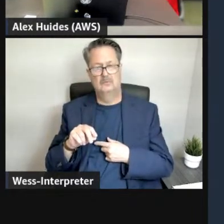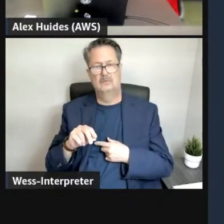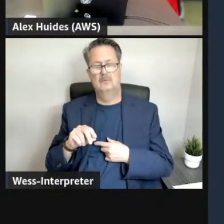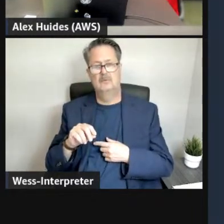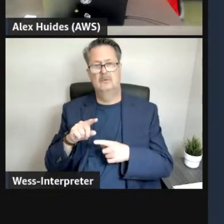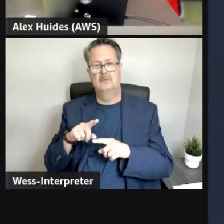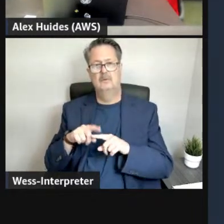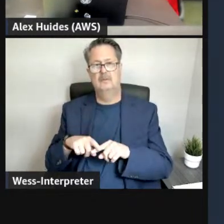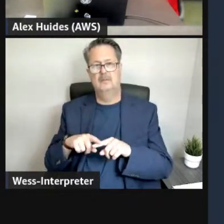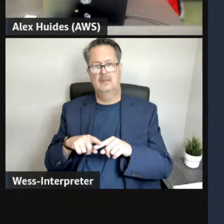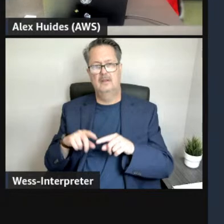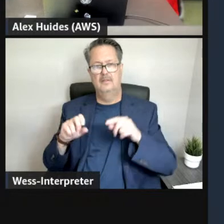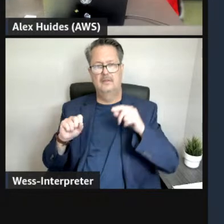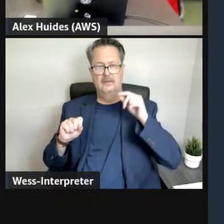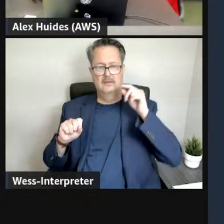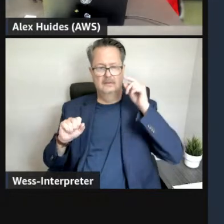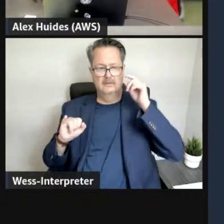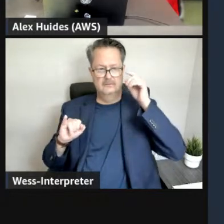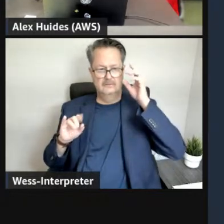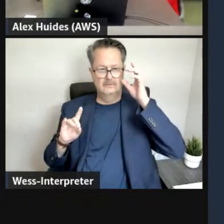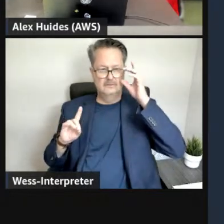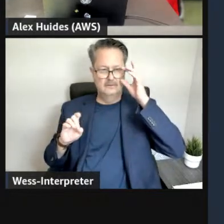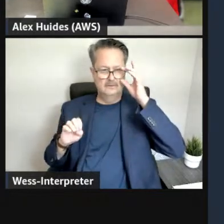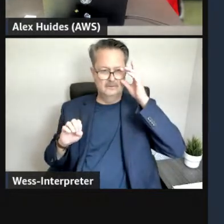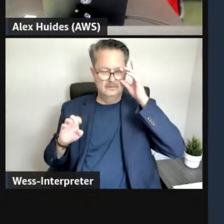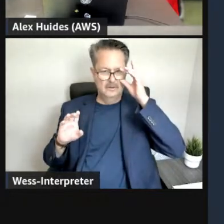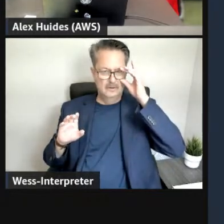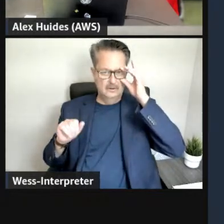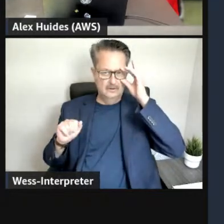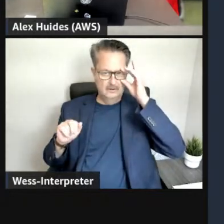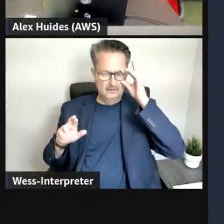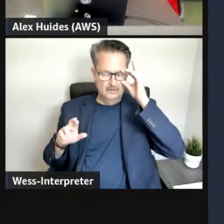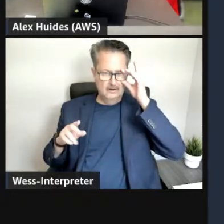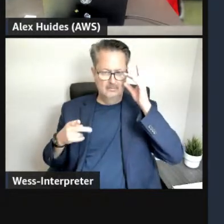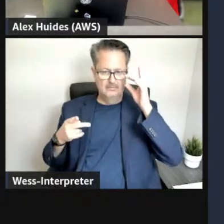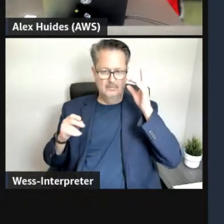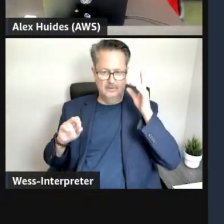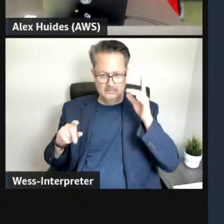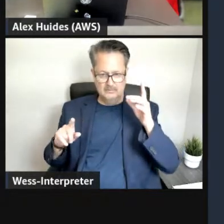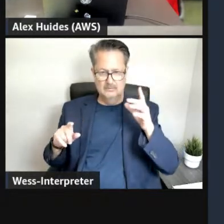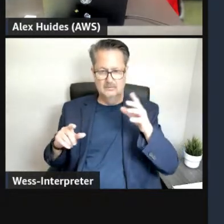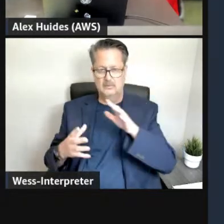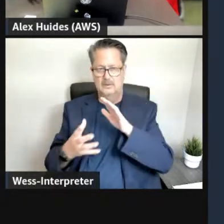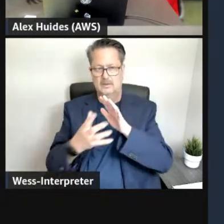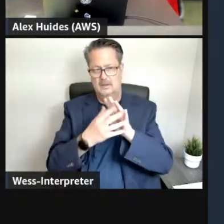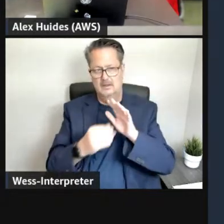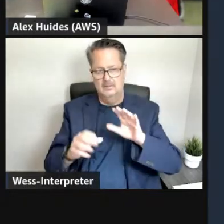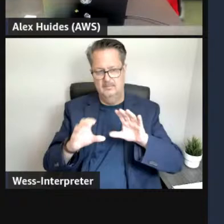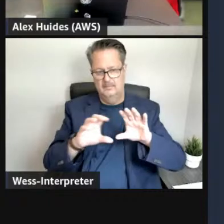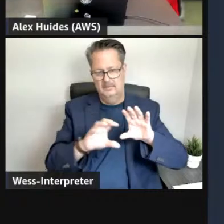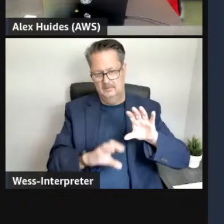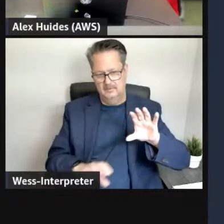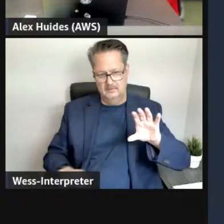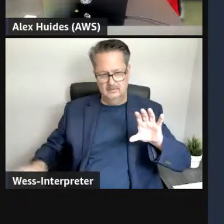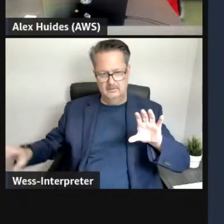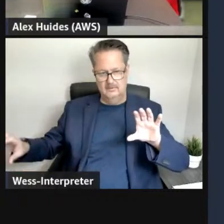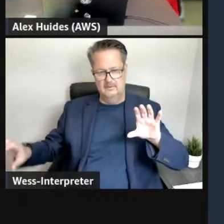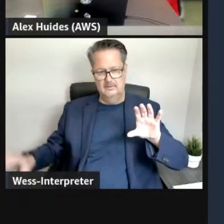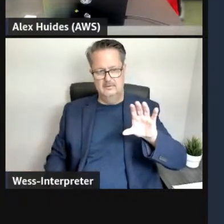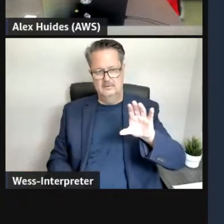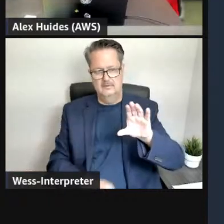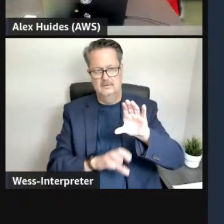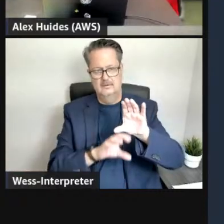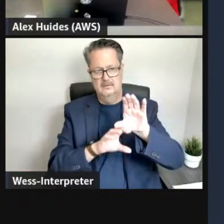pattern. So to speak, we take a proxy, we containerize it, and we put it cycle, that means next to our